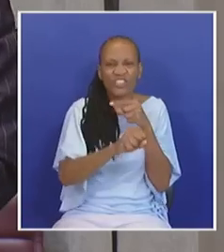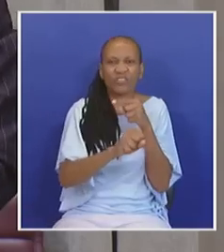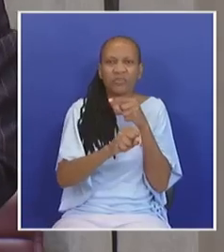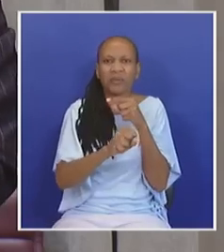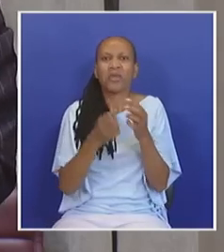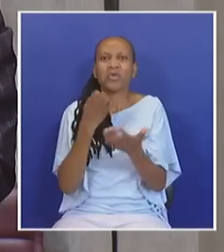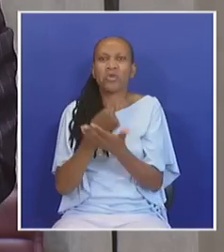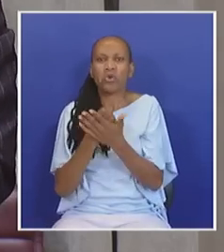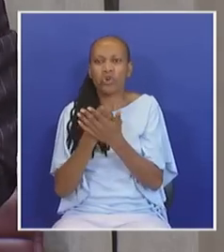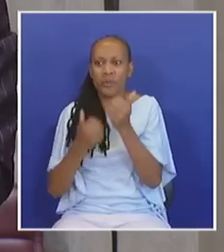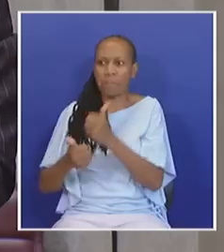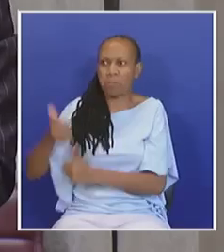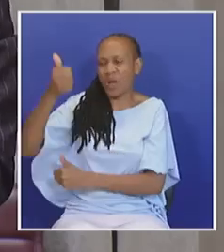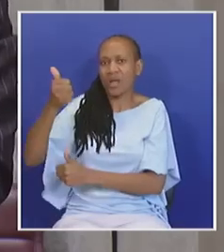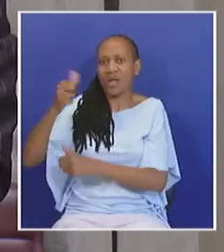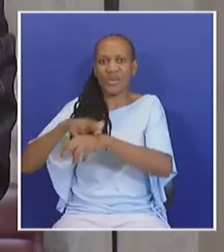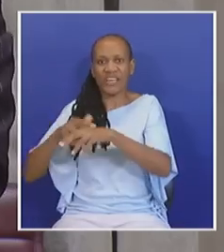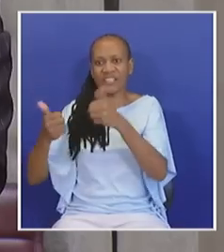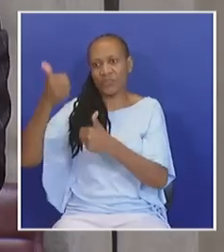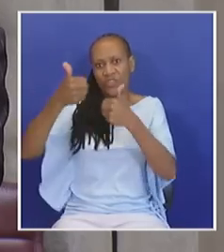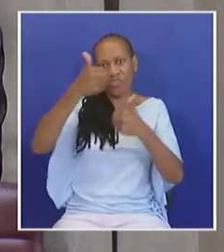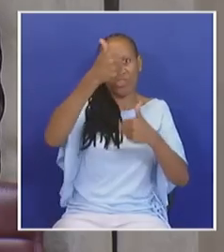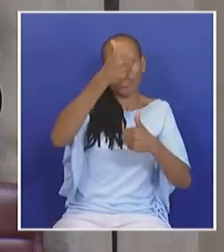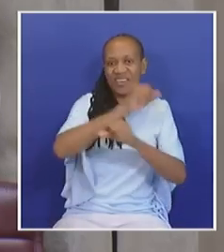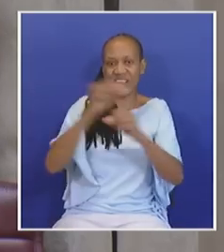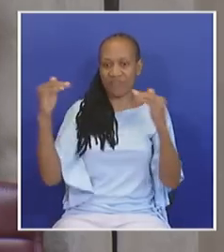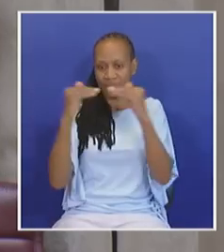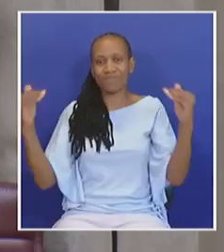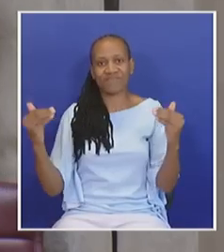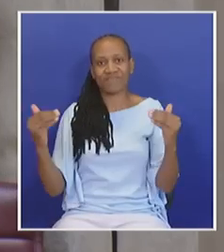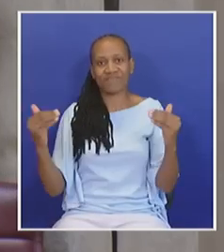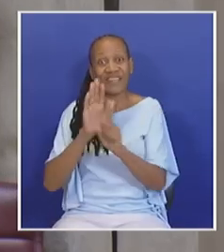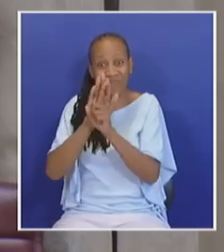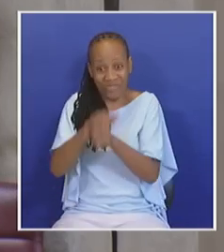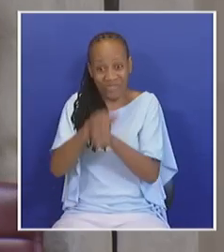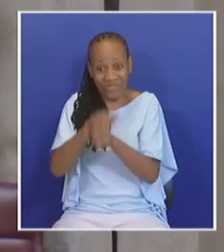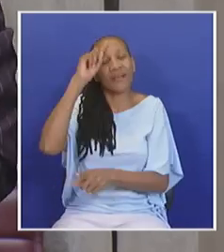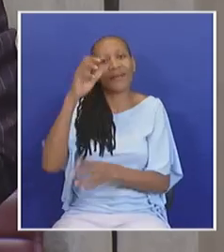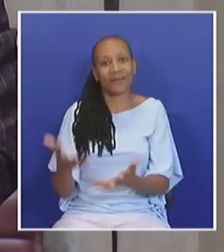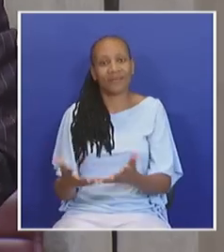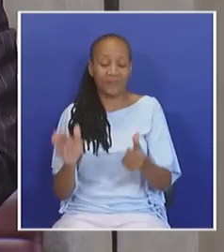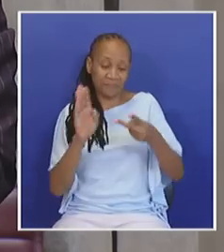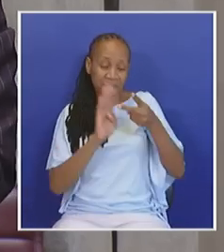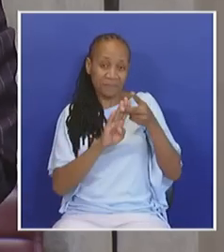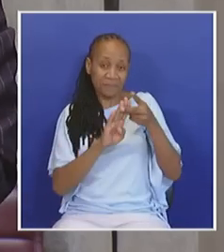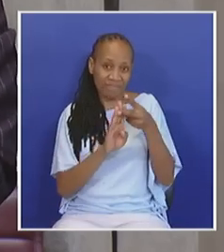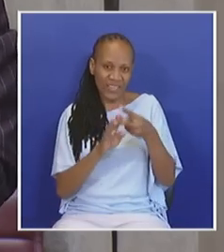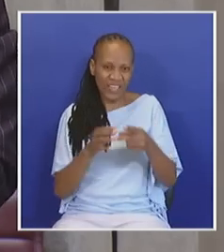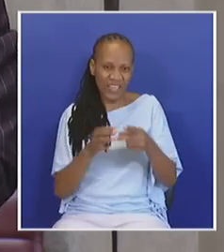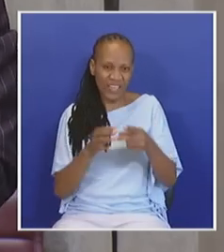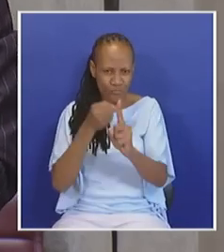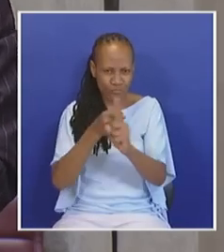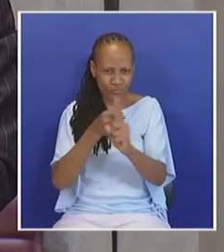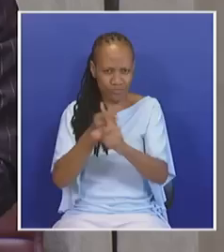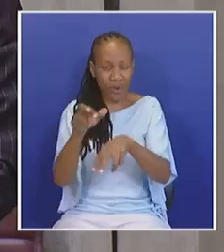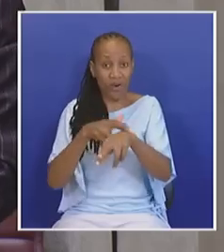predominance through the dispossession and marginalization of black people. Secondly, the fight against racism is